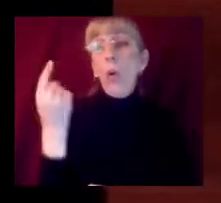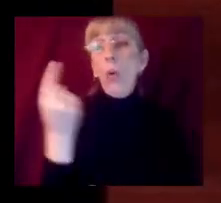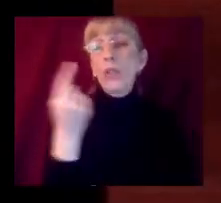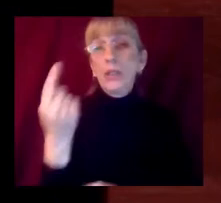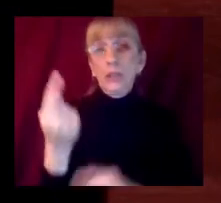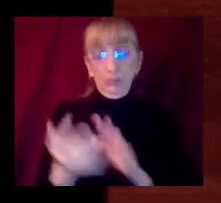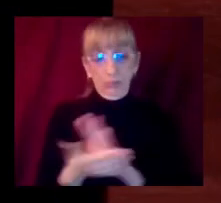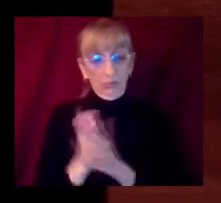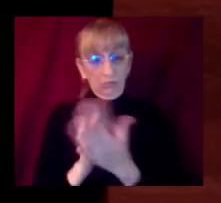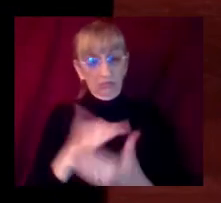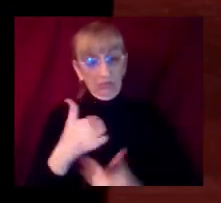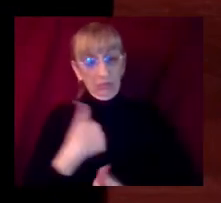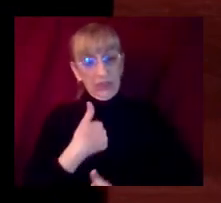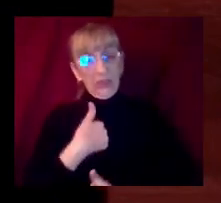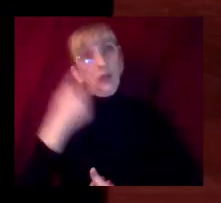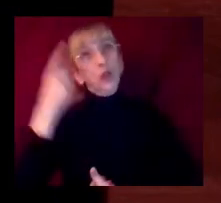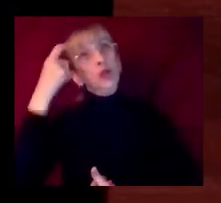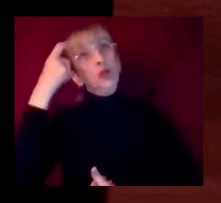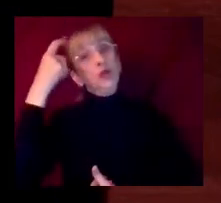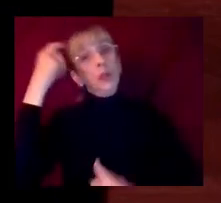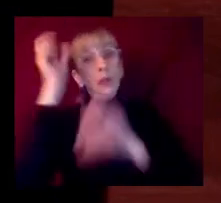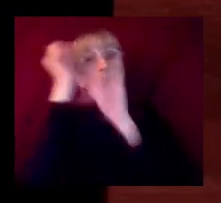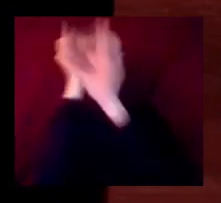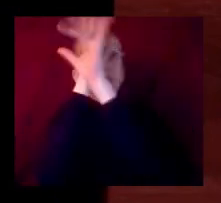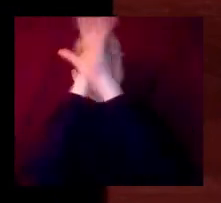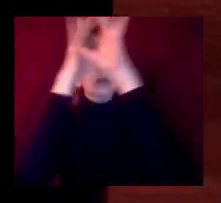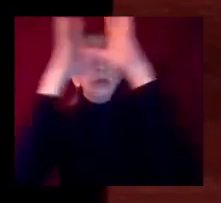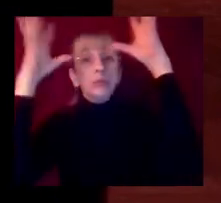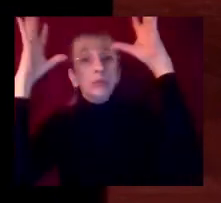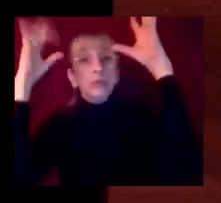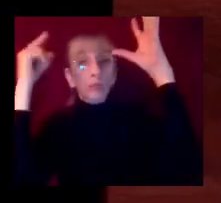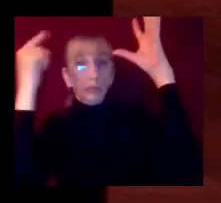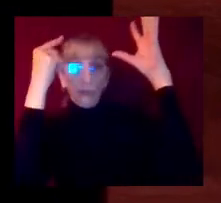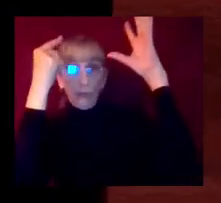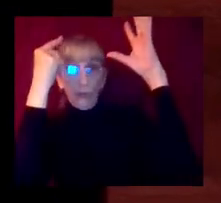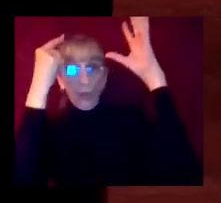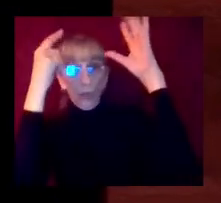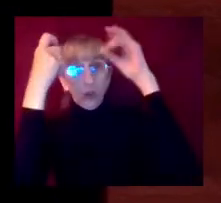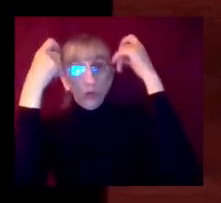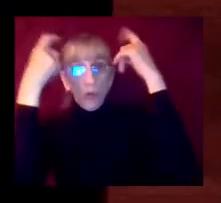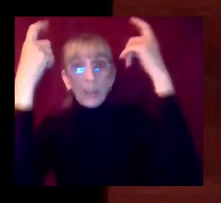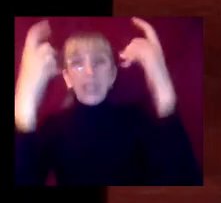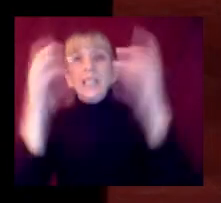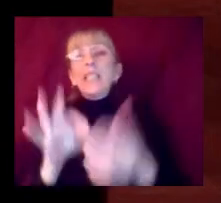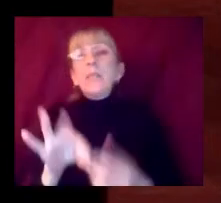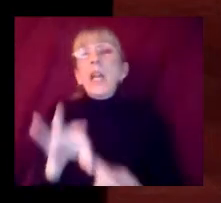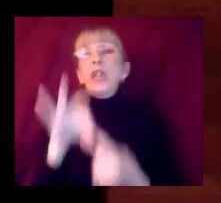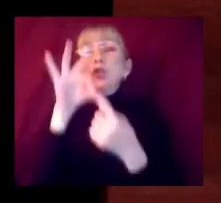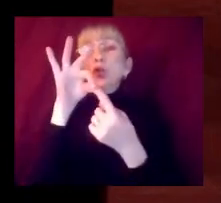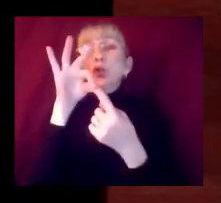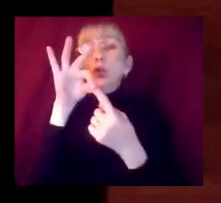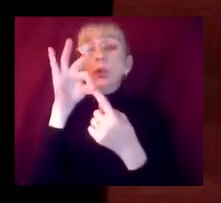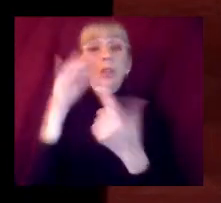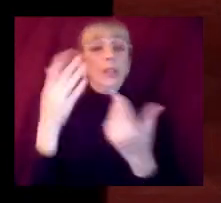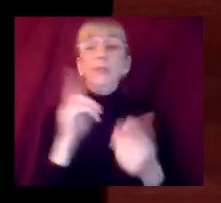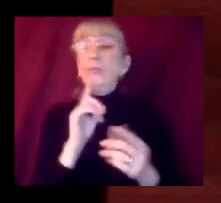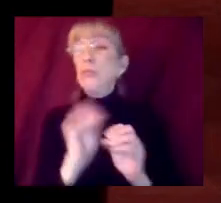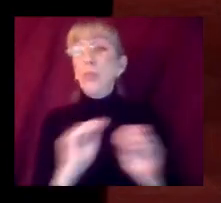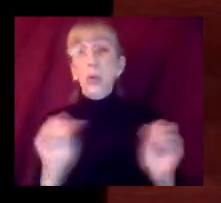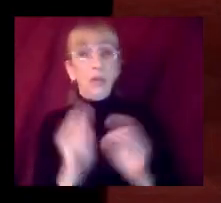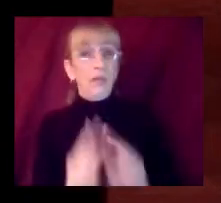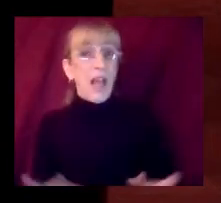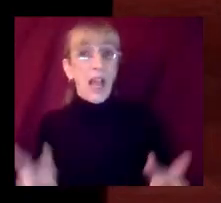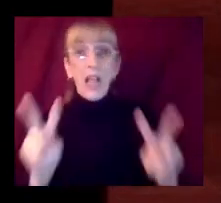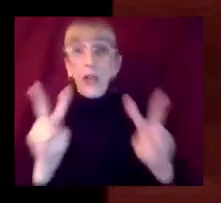dreamer. And dreams are special things, but dreams are of no value